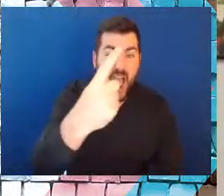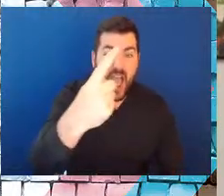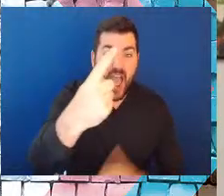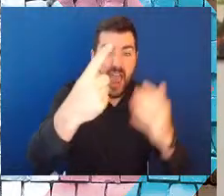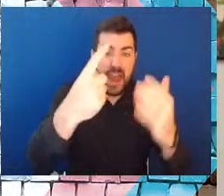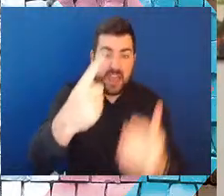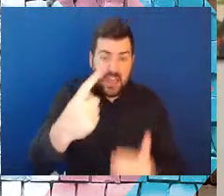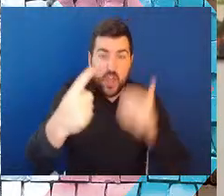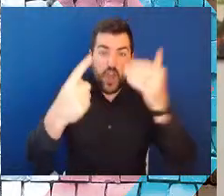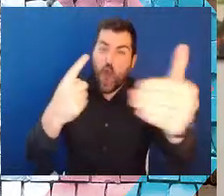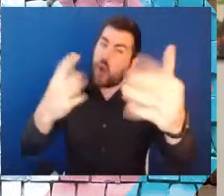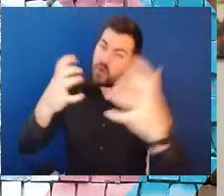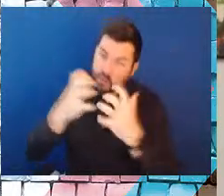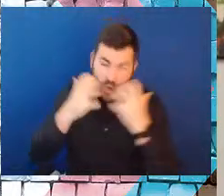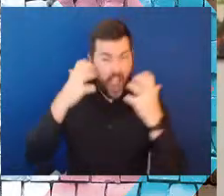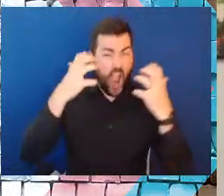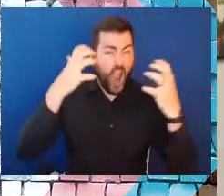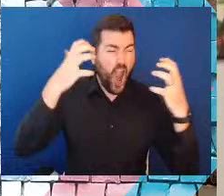4, 3, 2, 1. Bat.